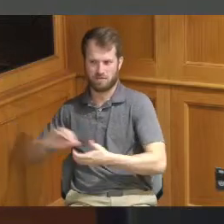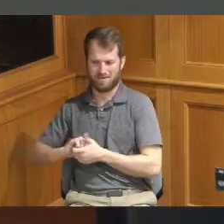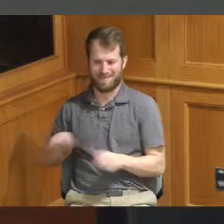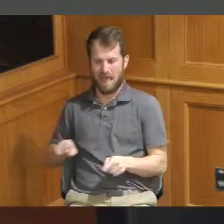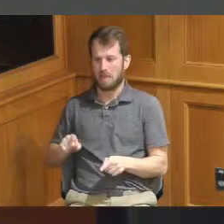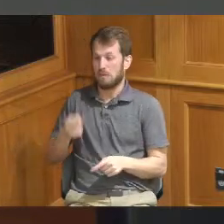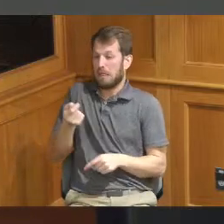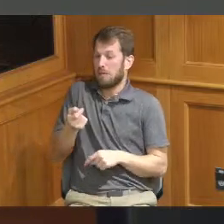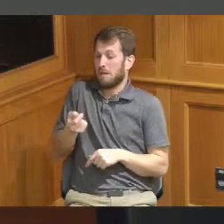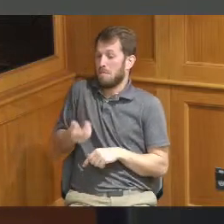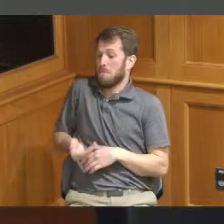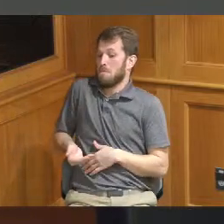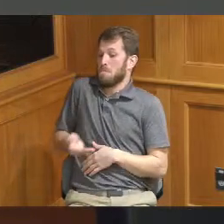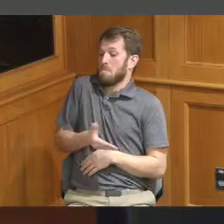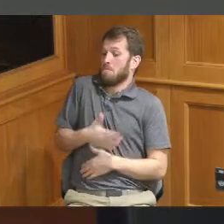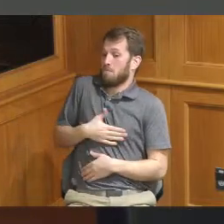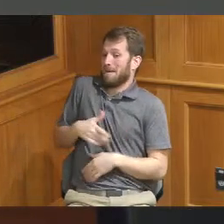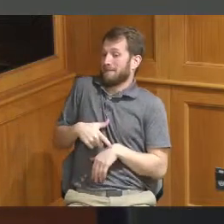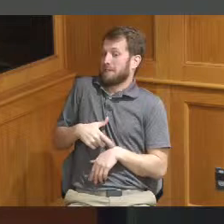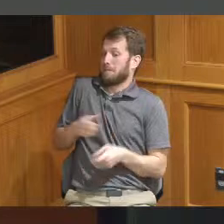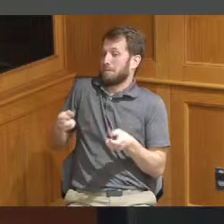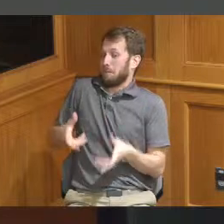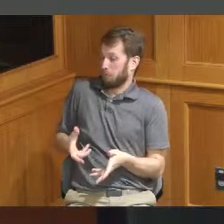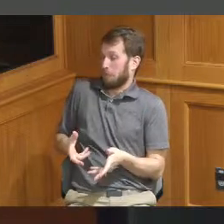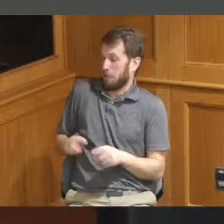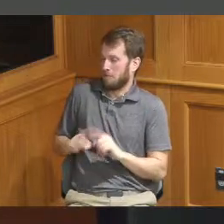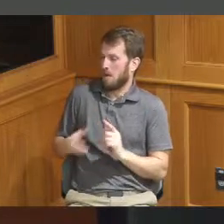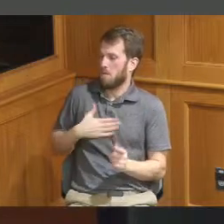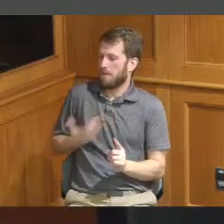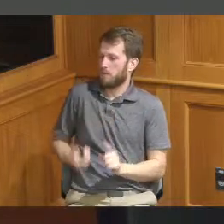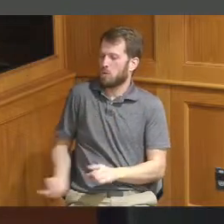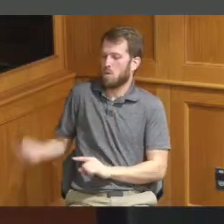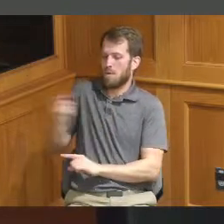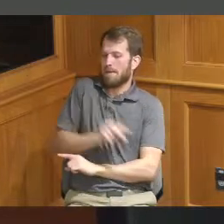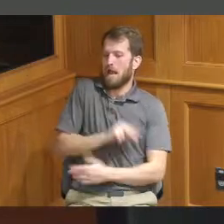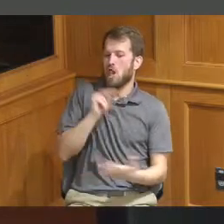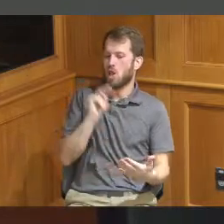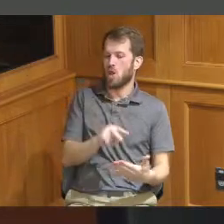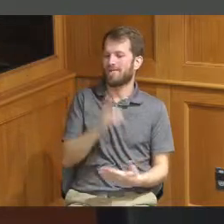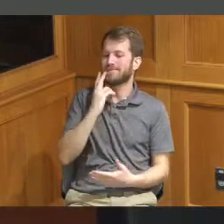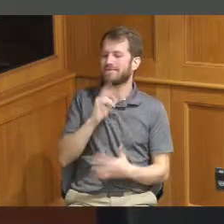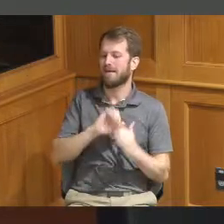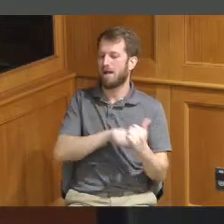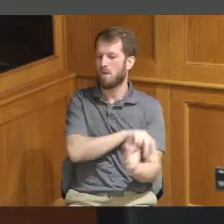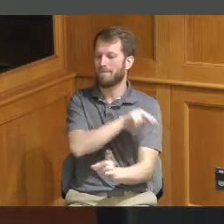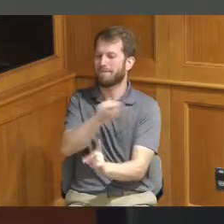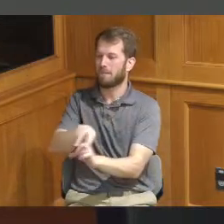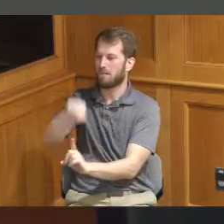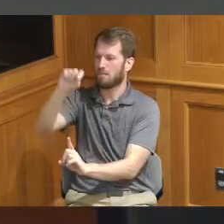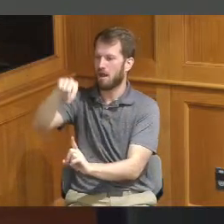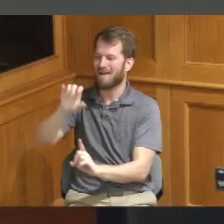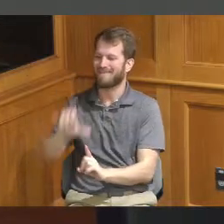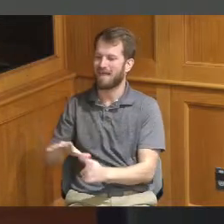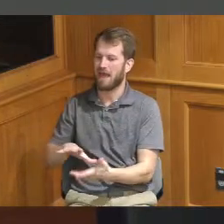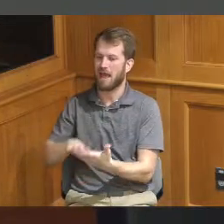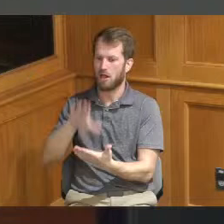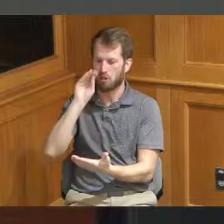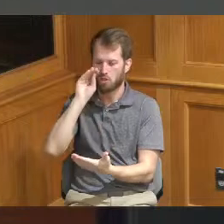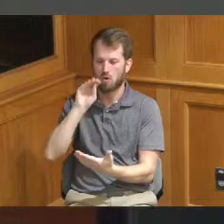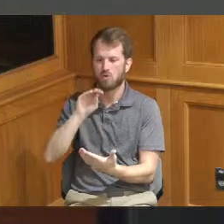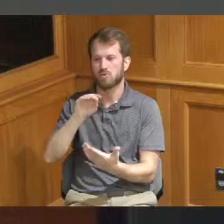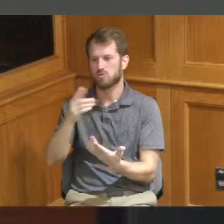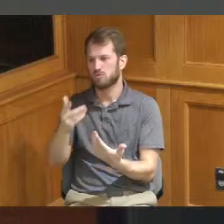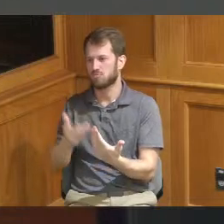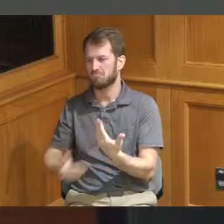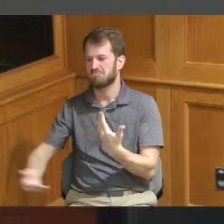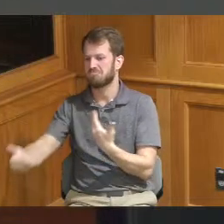time as administrator, but I'm happy to go back and look at that and see how we might be able to apply those learnings to additional projects we're doing